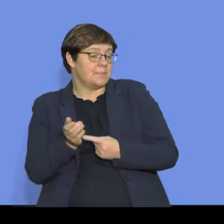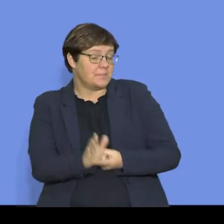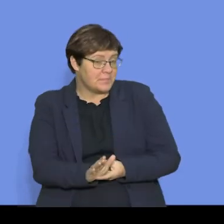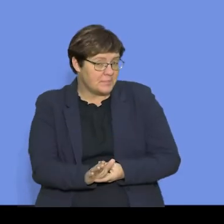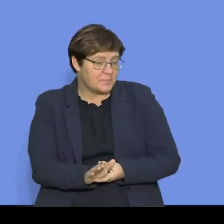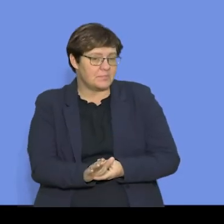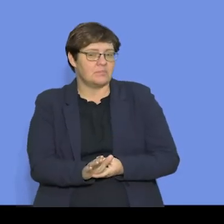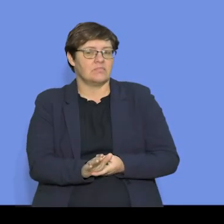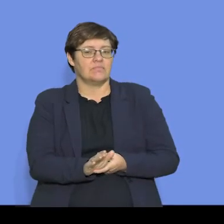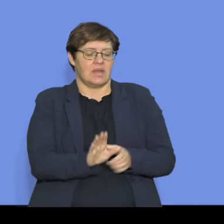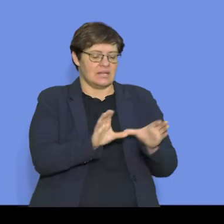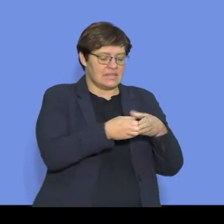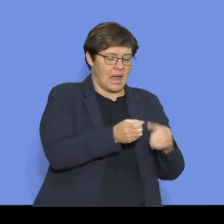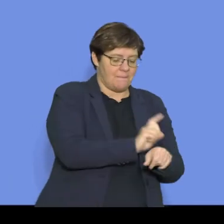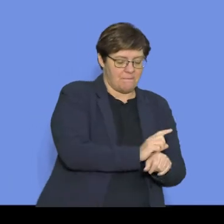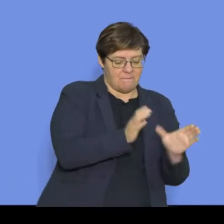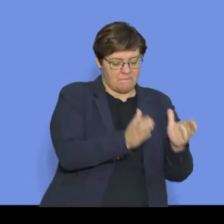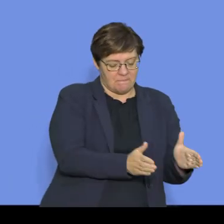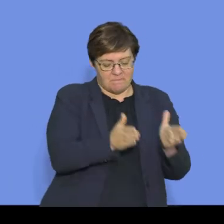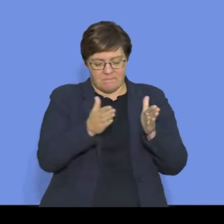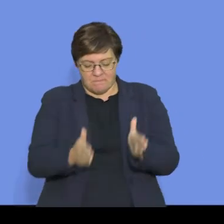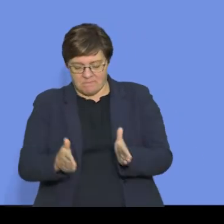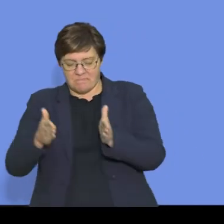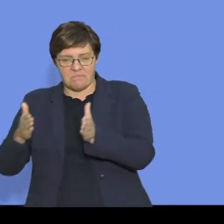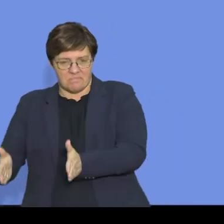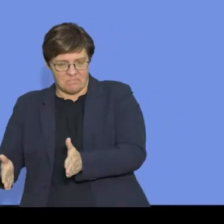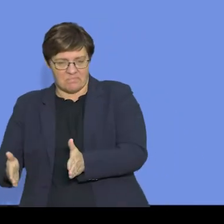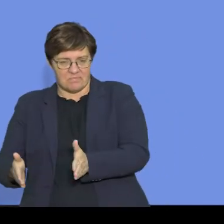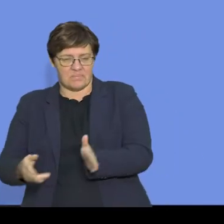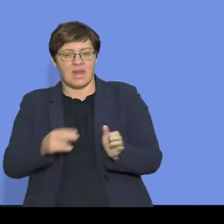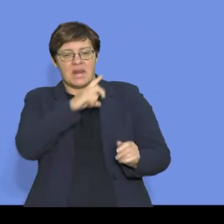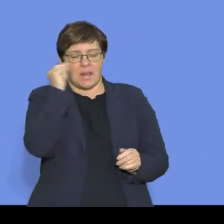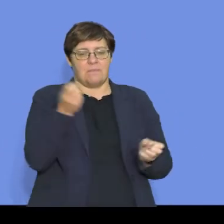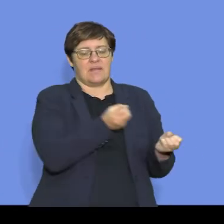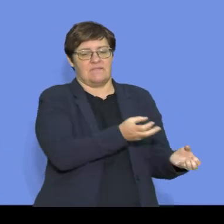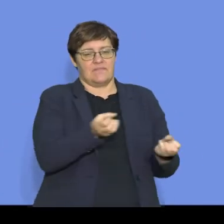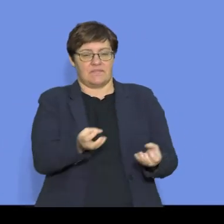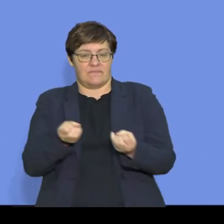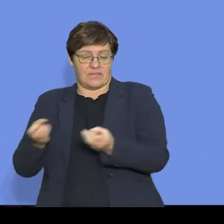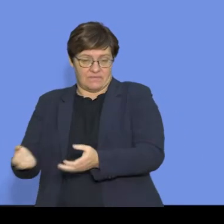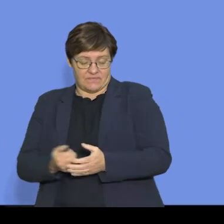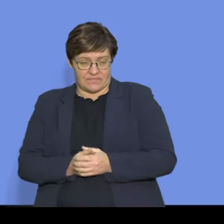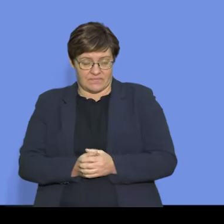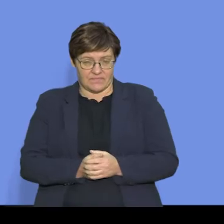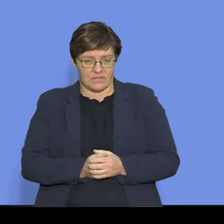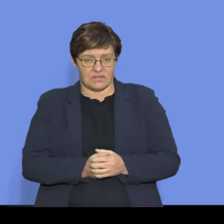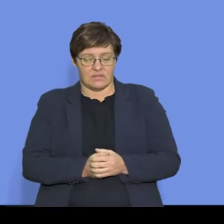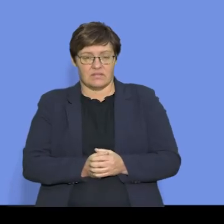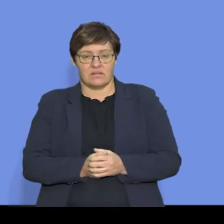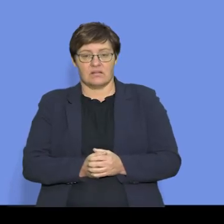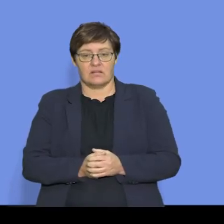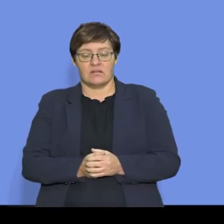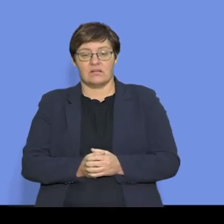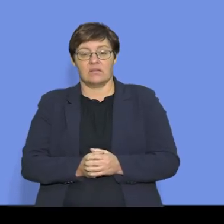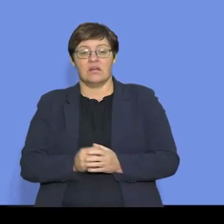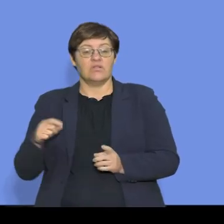the names of the different periods at the bottom, And what this shows, which none of the other ones we've looked